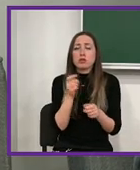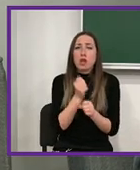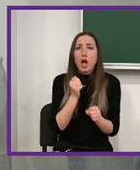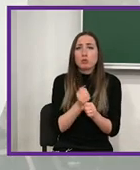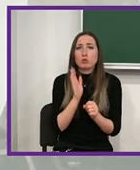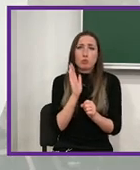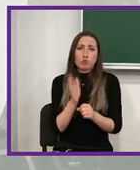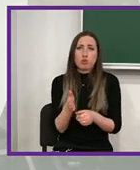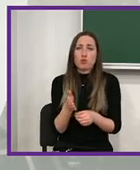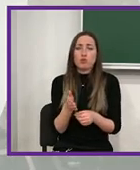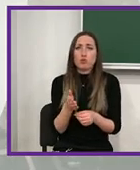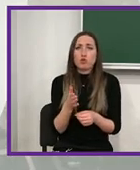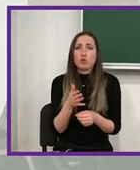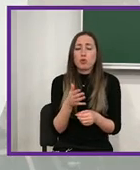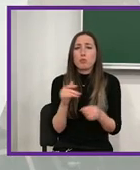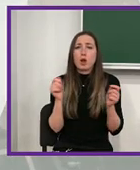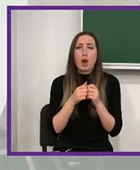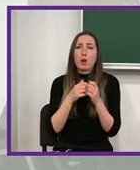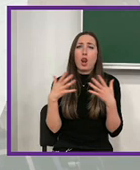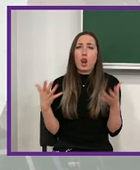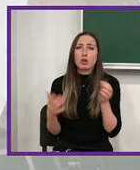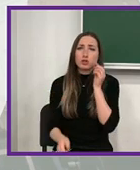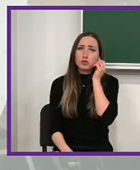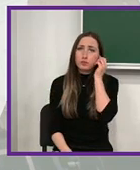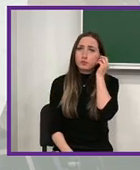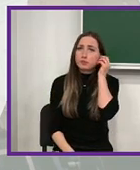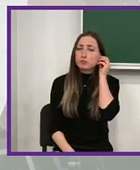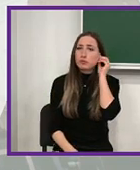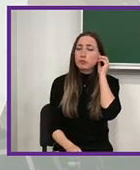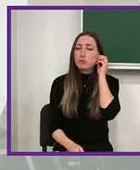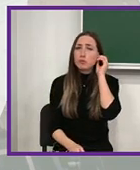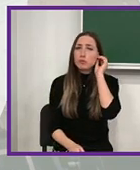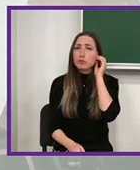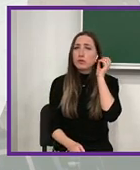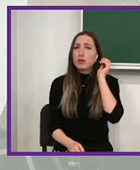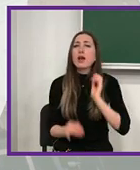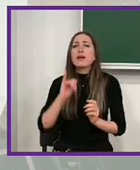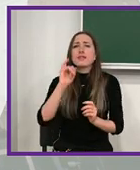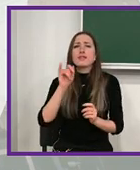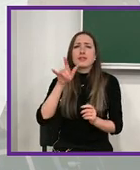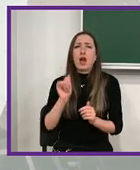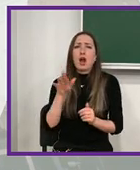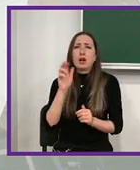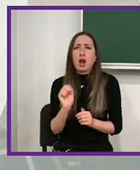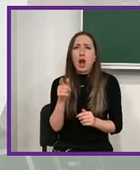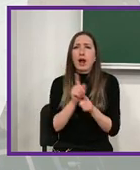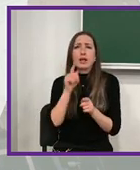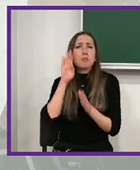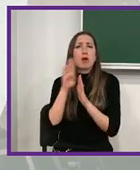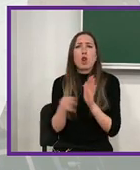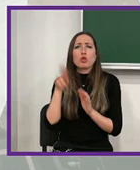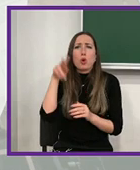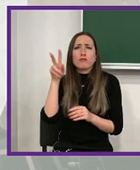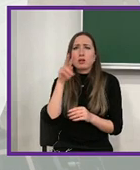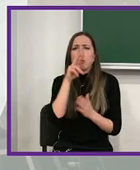Yara falls under the Norwegian Transparency Act, which has been mentioned here today. This means that we have to